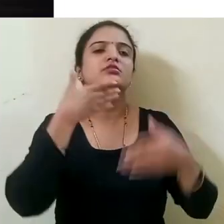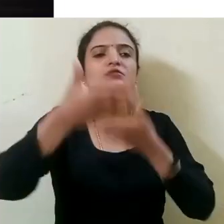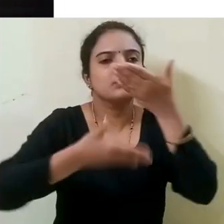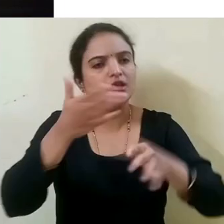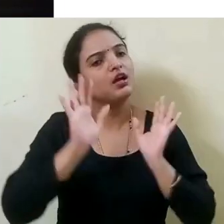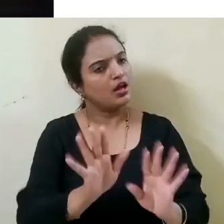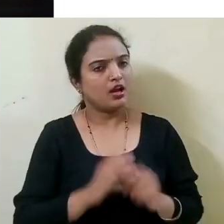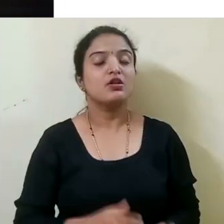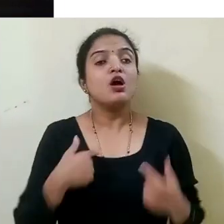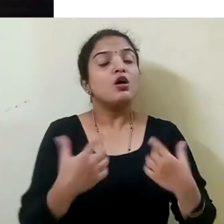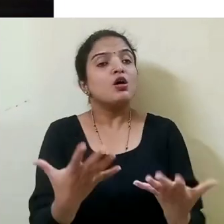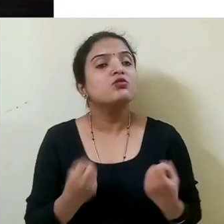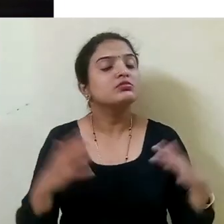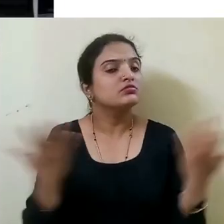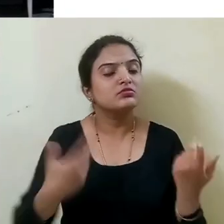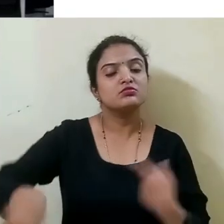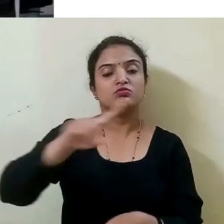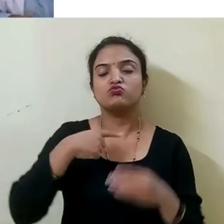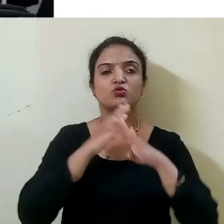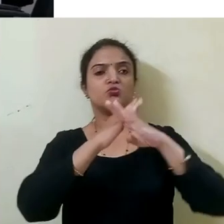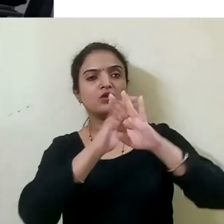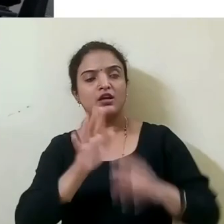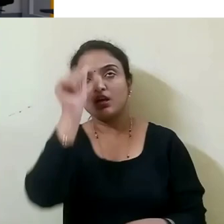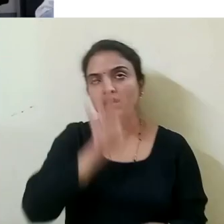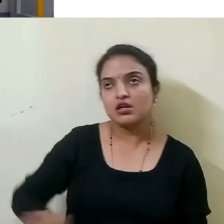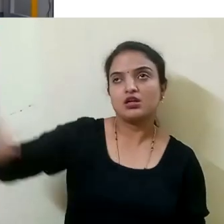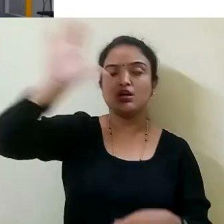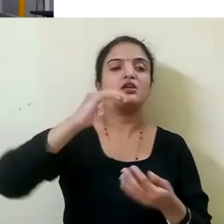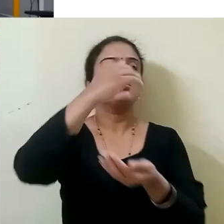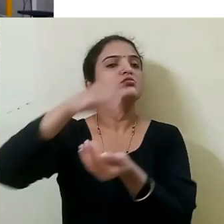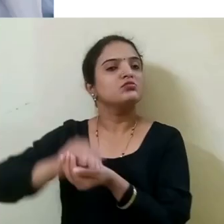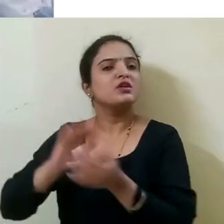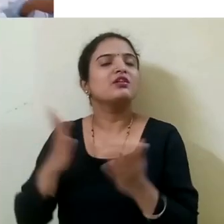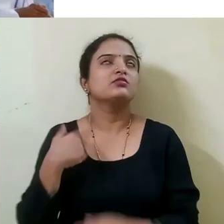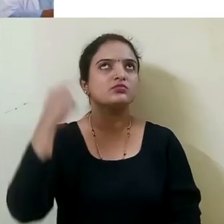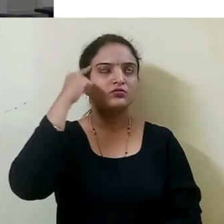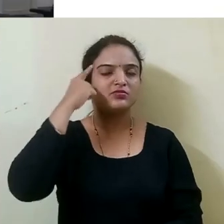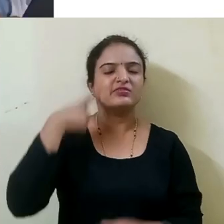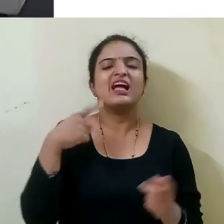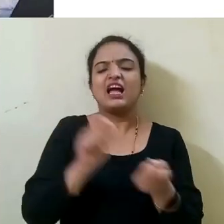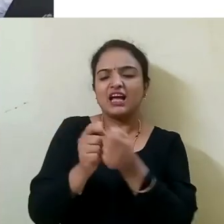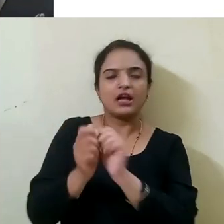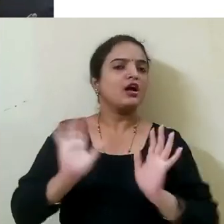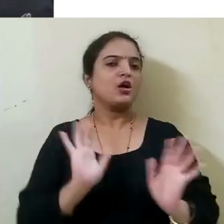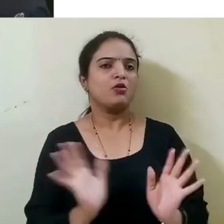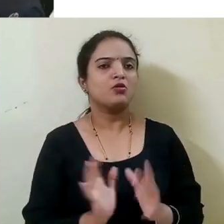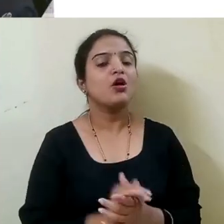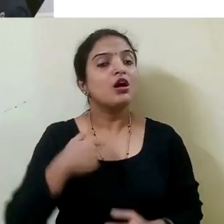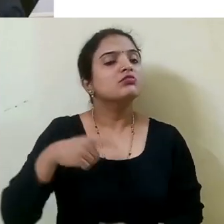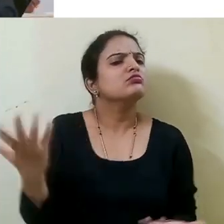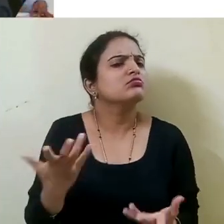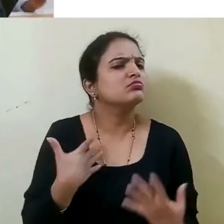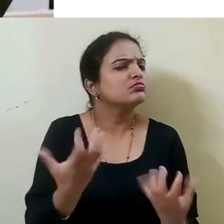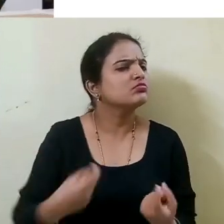collections. We want to build up a space that protects and preserves India's cultural heritage on a whole, which goes beyond